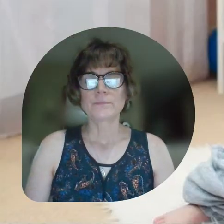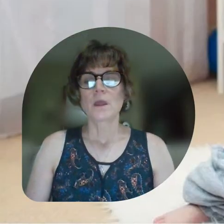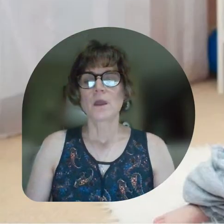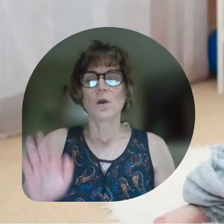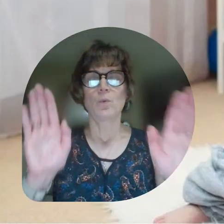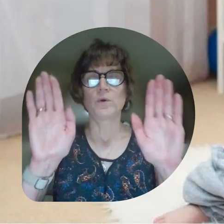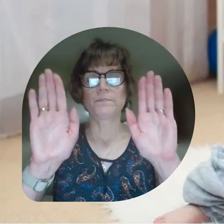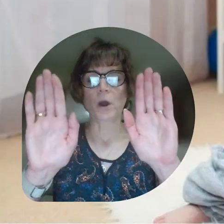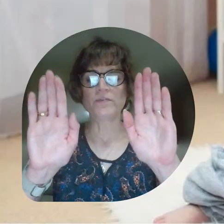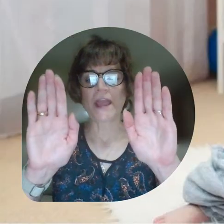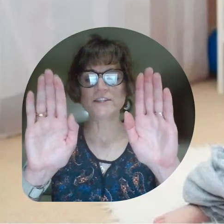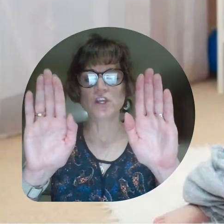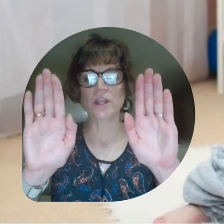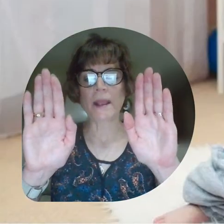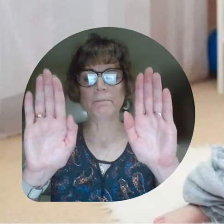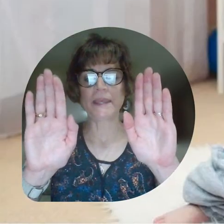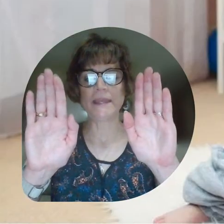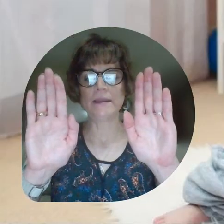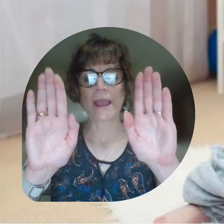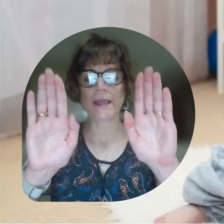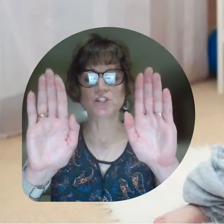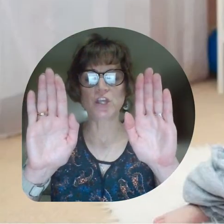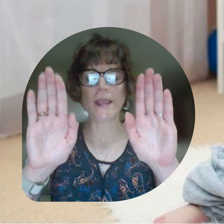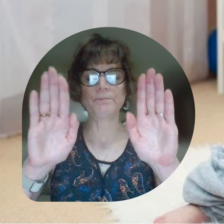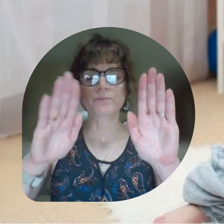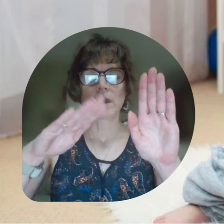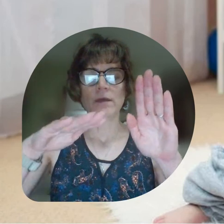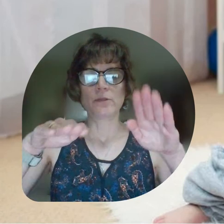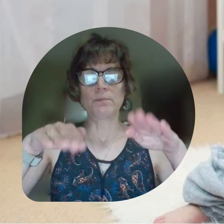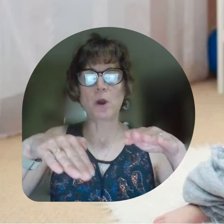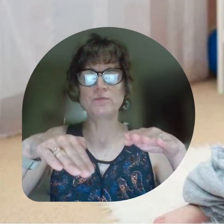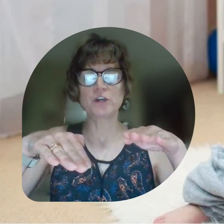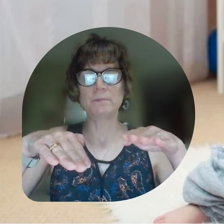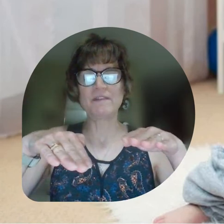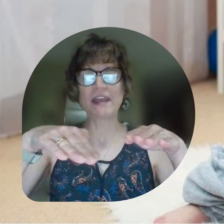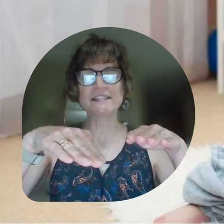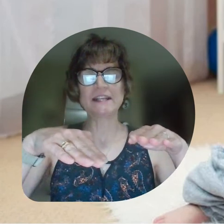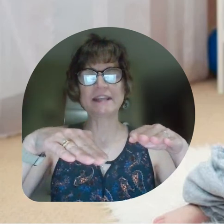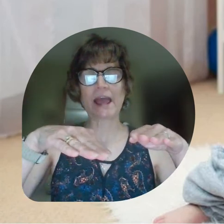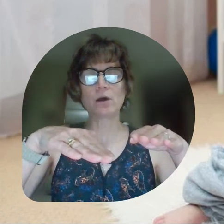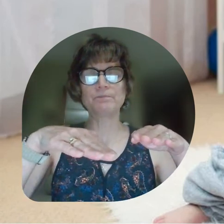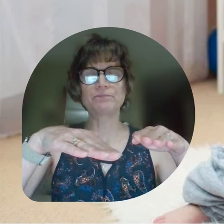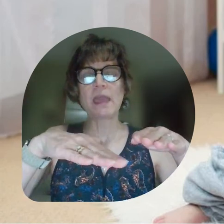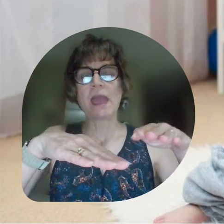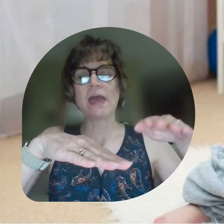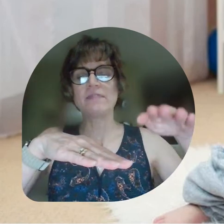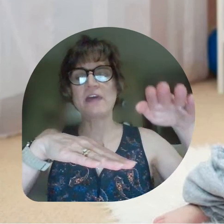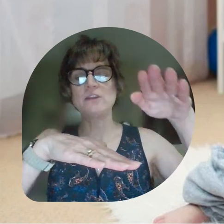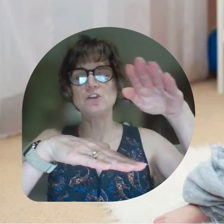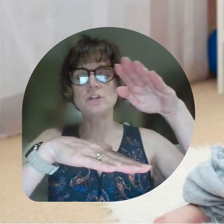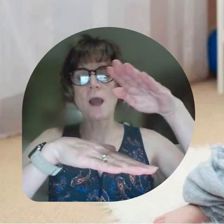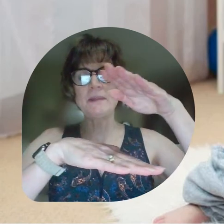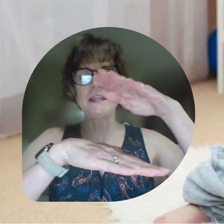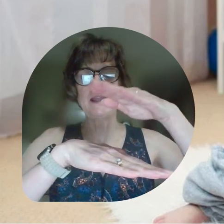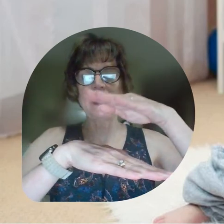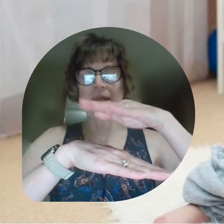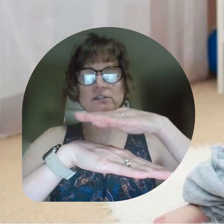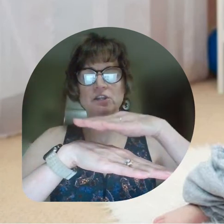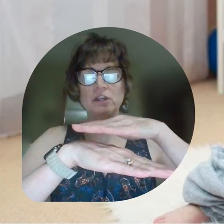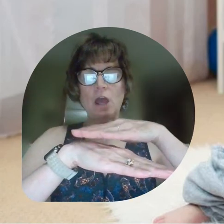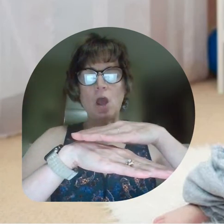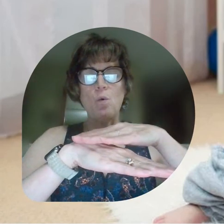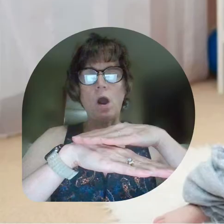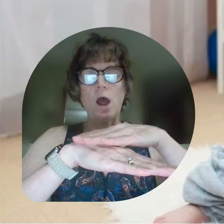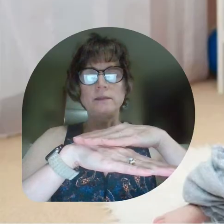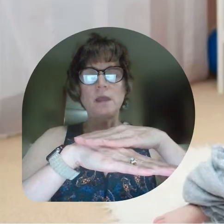On. With both hands, you're going to make a B hand shape. They're both going to be facing down. And then your dominant hand